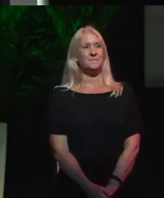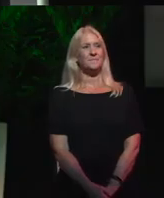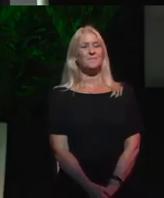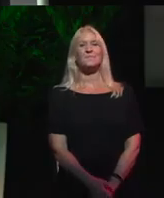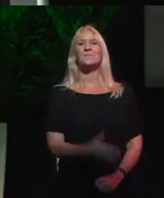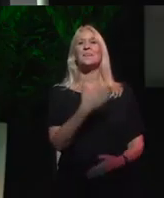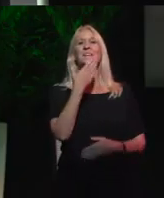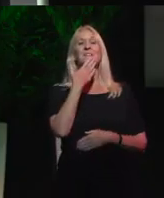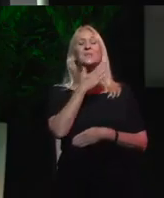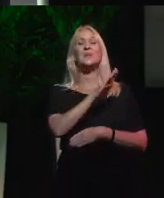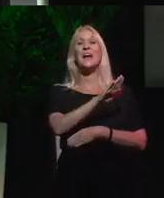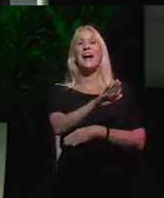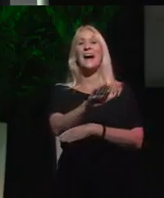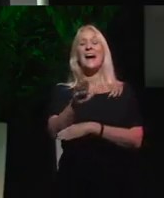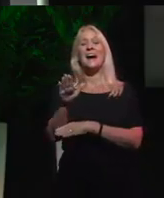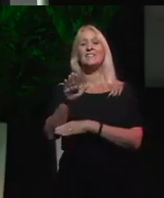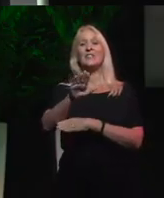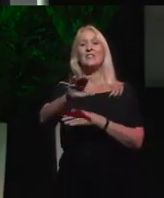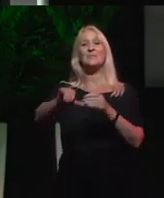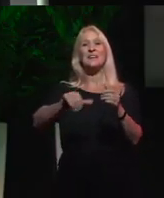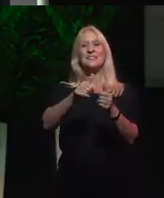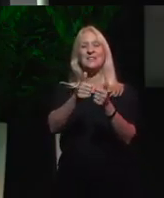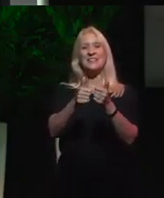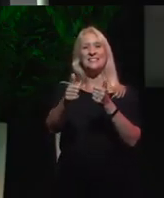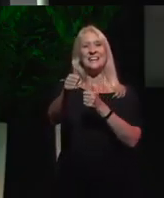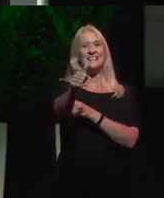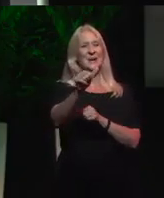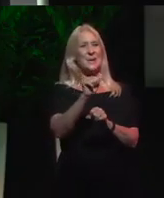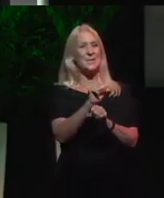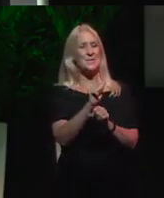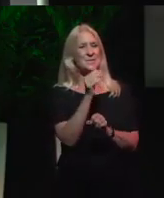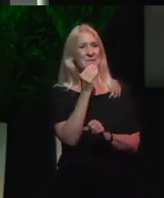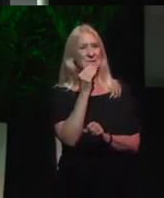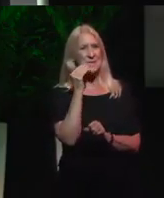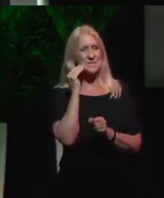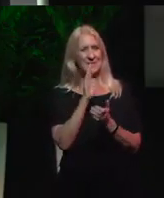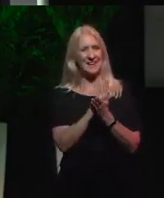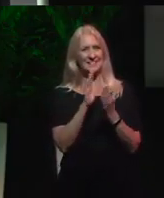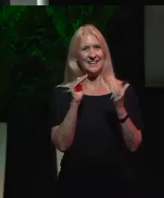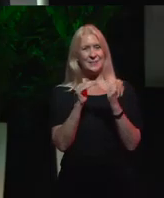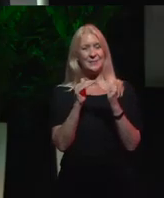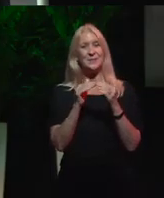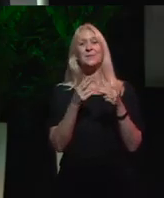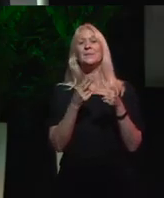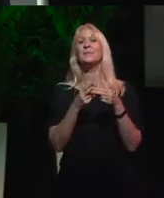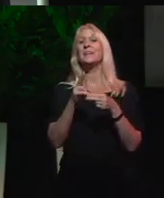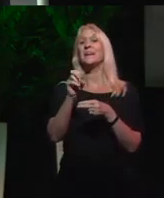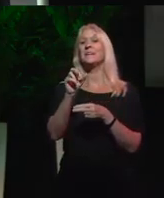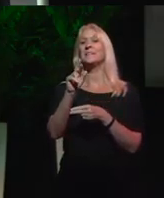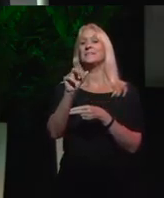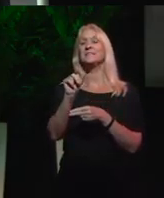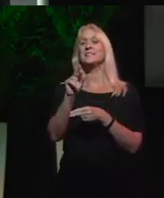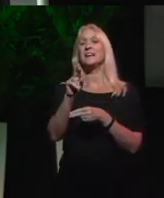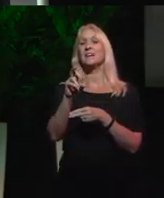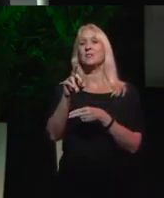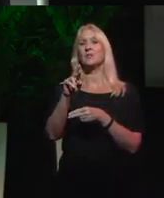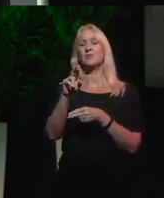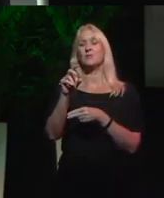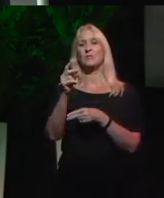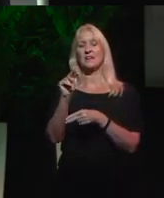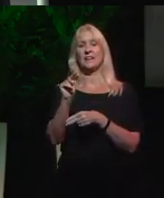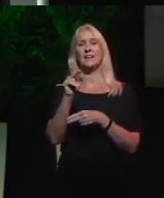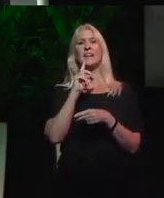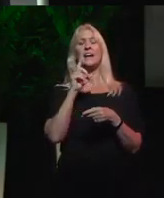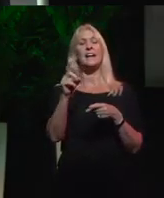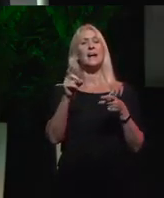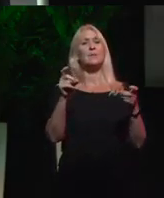Good afternoon to my socially distanced and working remote academic colleagues. My name is Sarah Reardon, and I serve as the director of our Bridges Title III